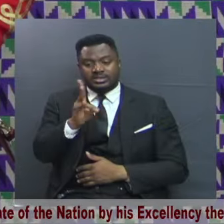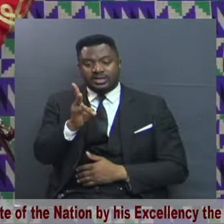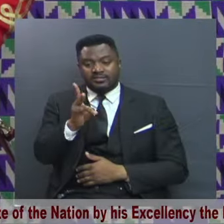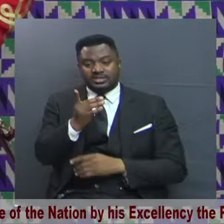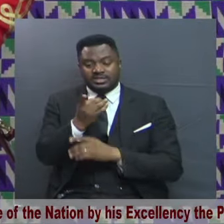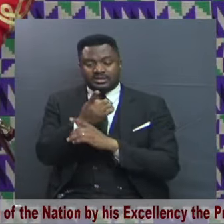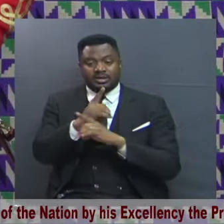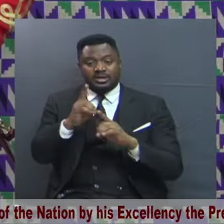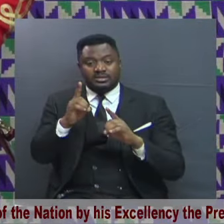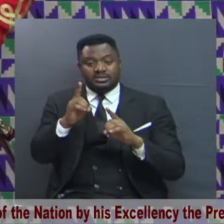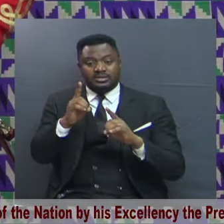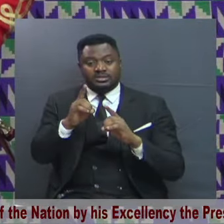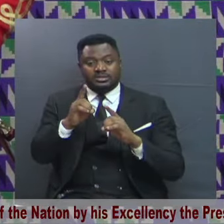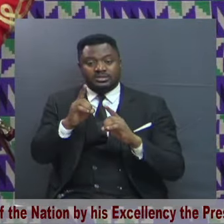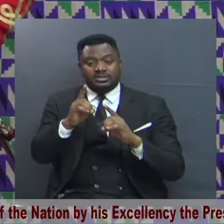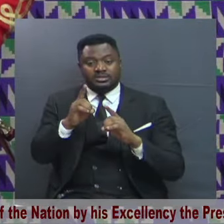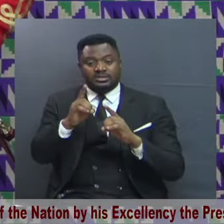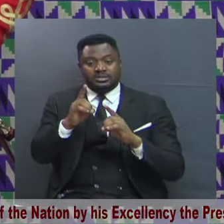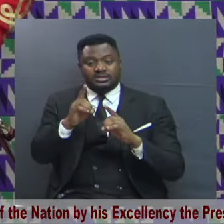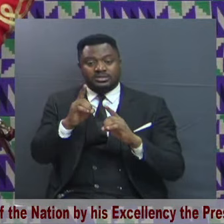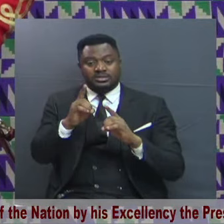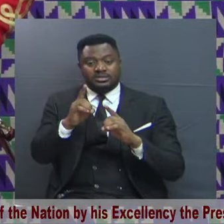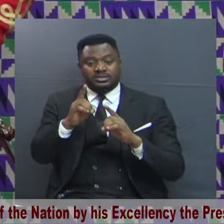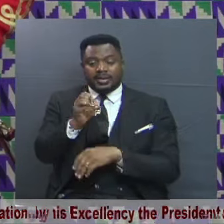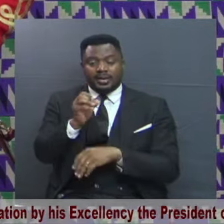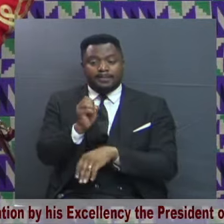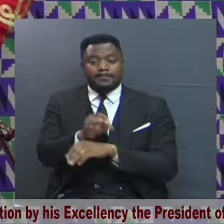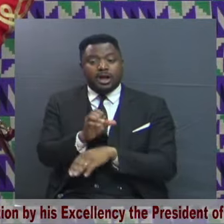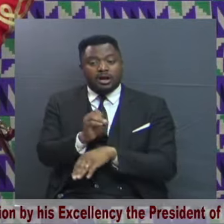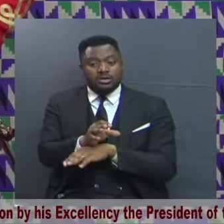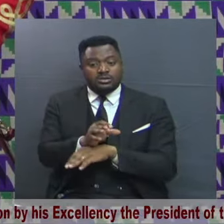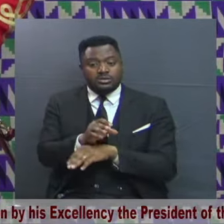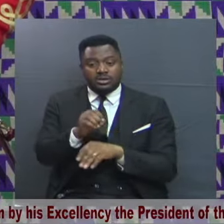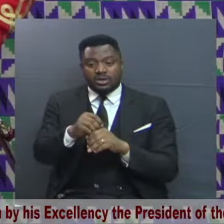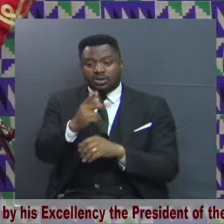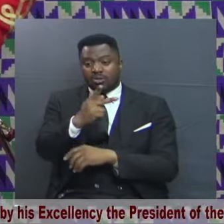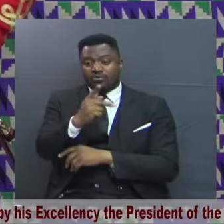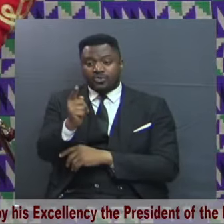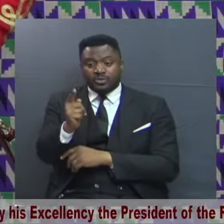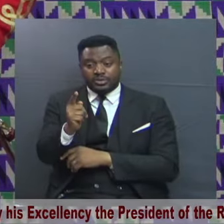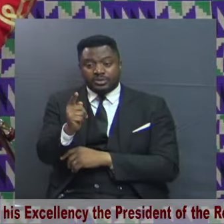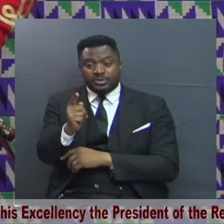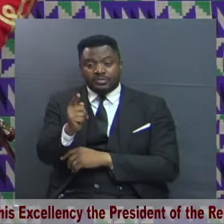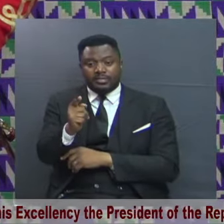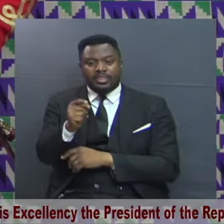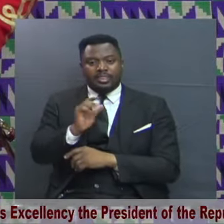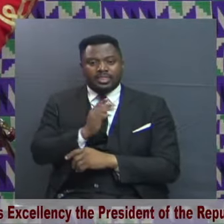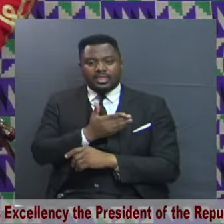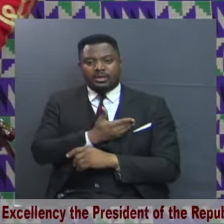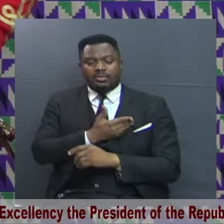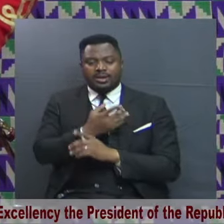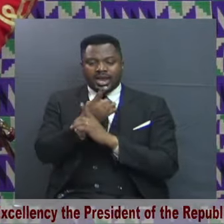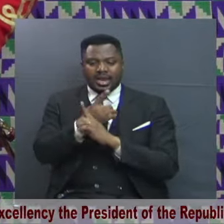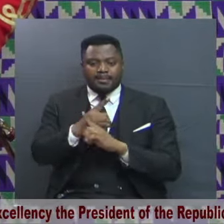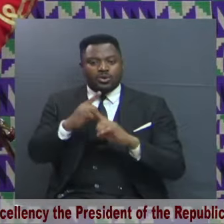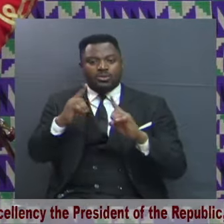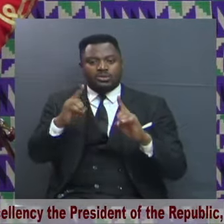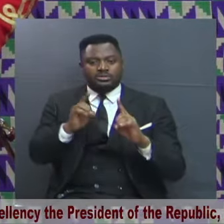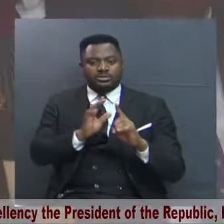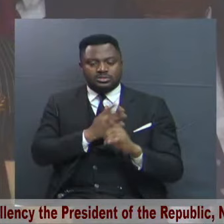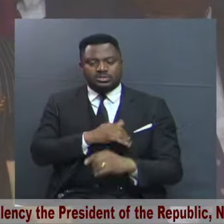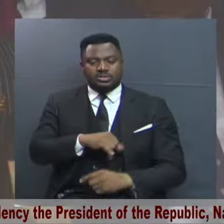Independence anniversary celebration on 6th March in korida is our democracy